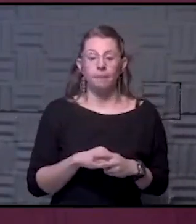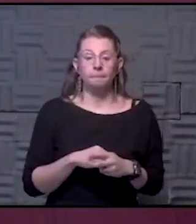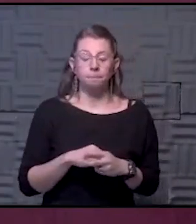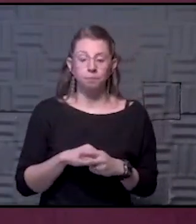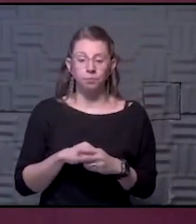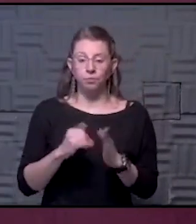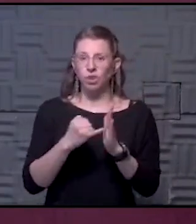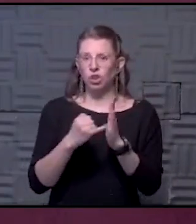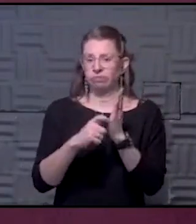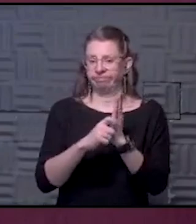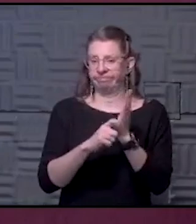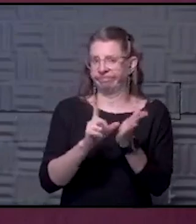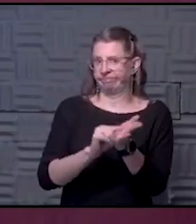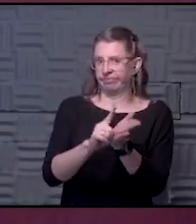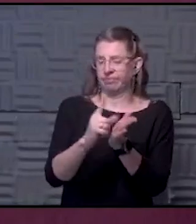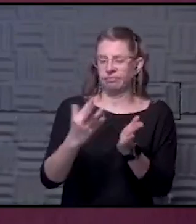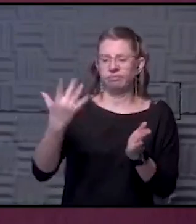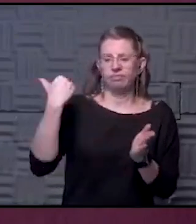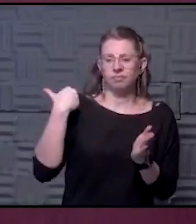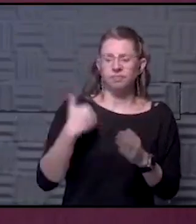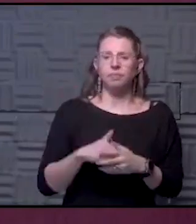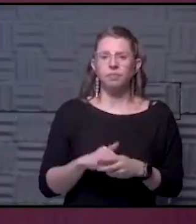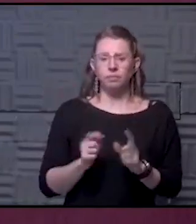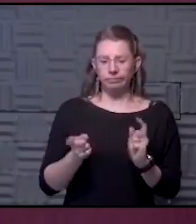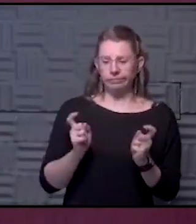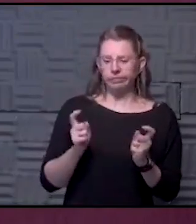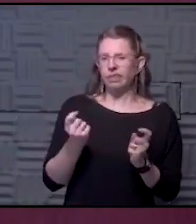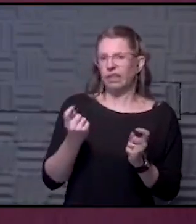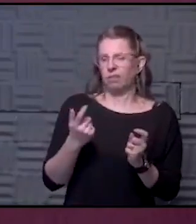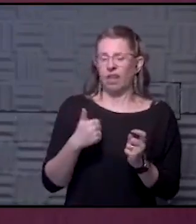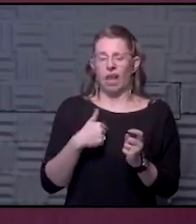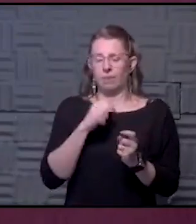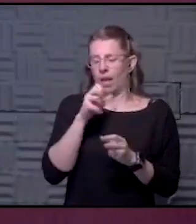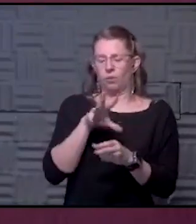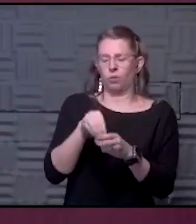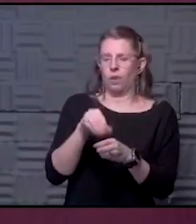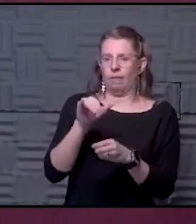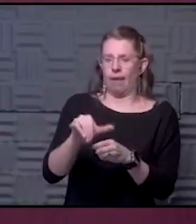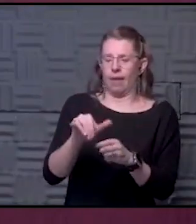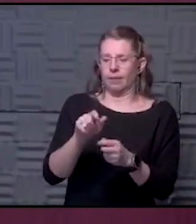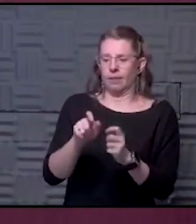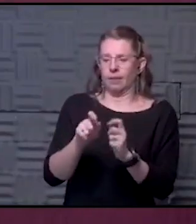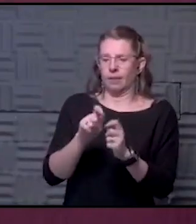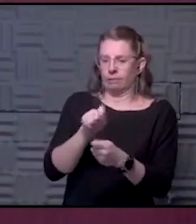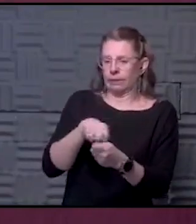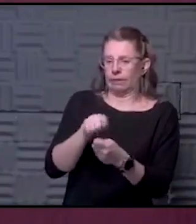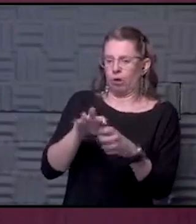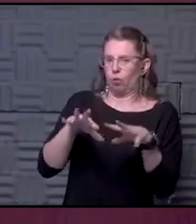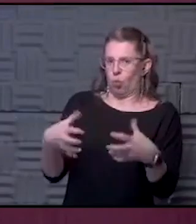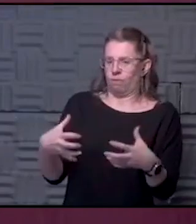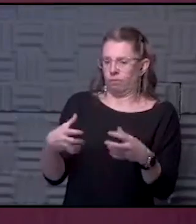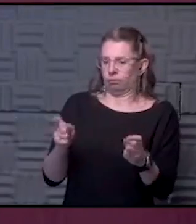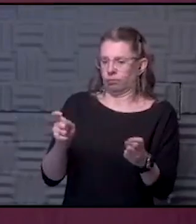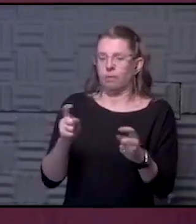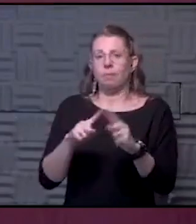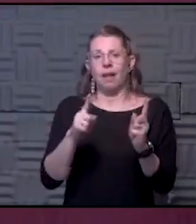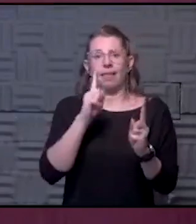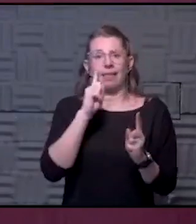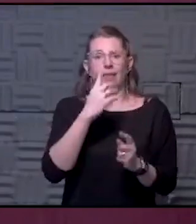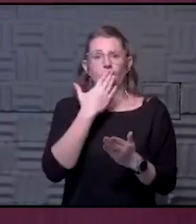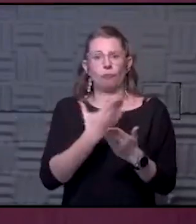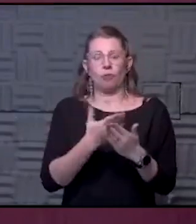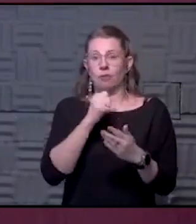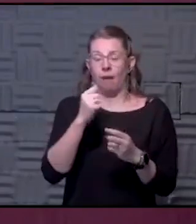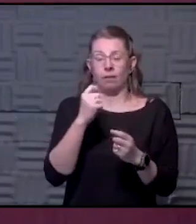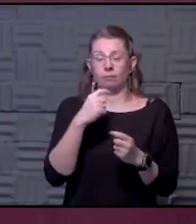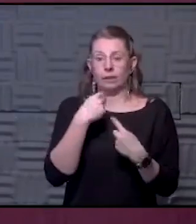Medical Association Cardiology, and we've tweaked it a little bit. I'm not part of that particular algorithm, but I think it's very good. We're not